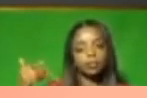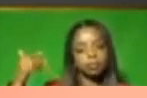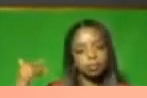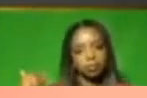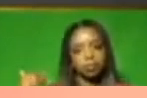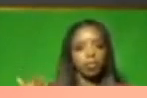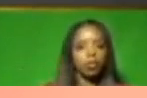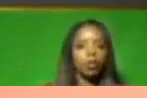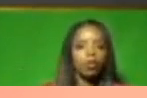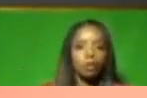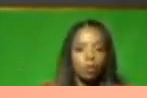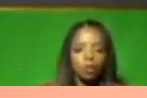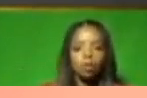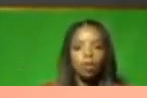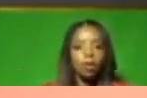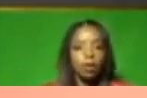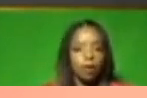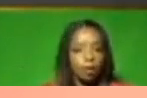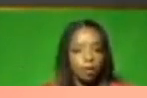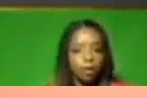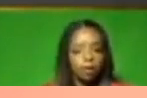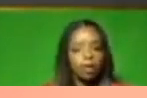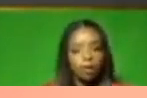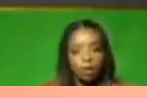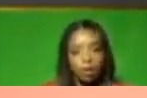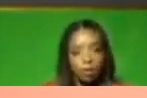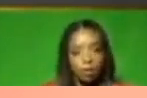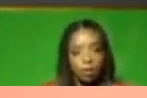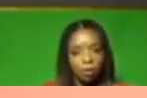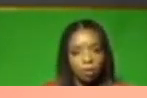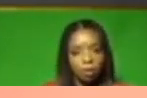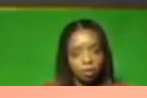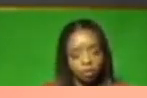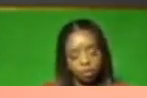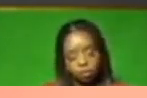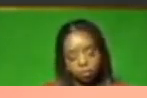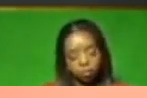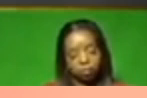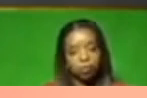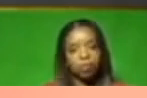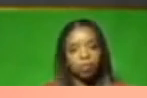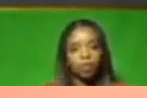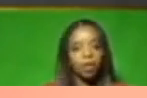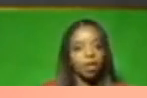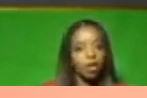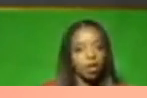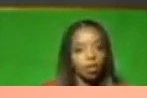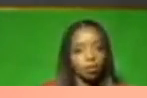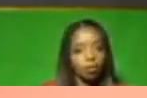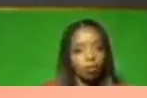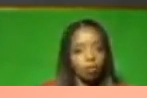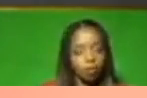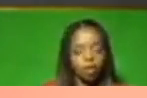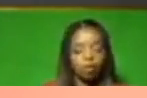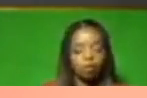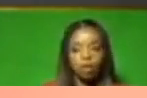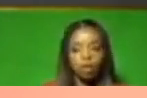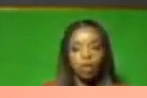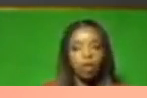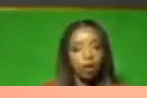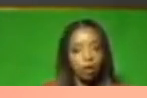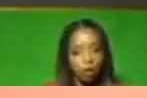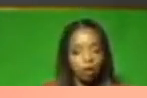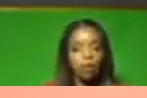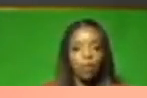economy. We need to sustain the work that has been done and see many of